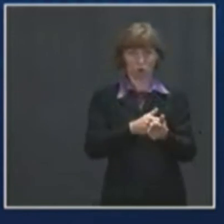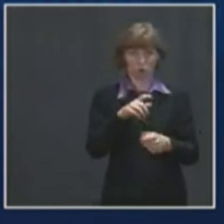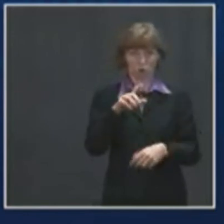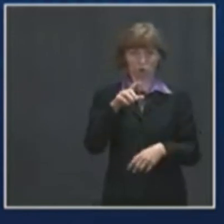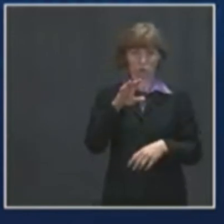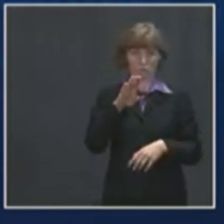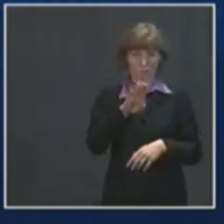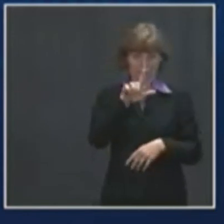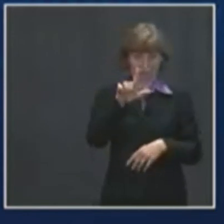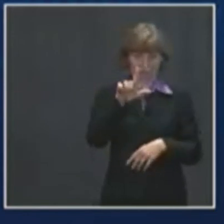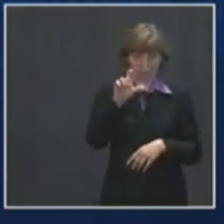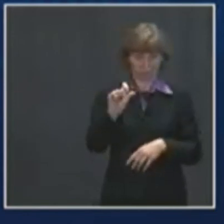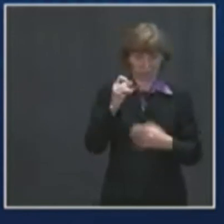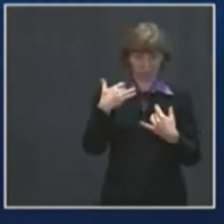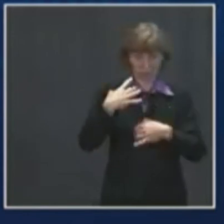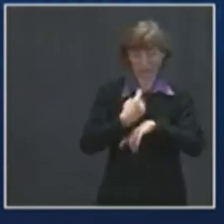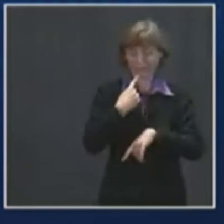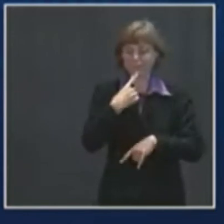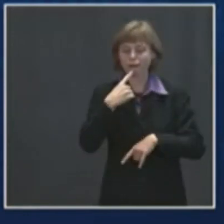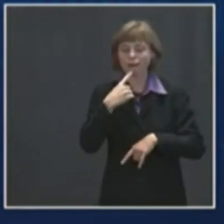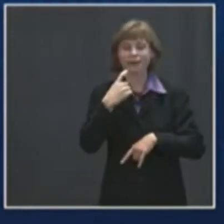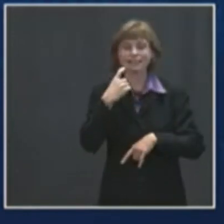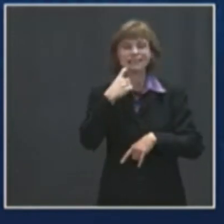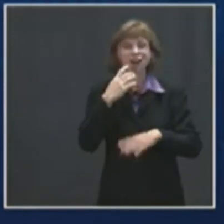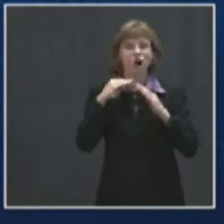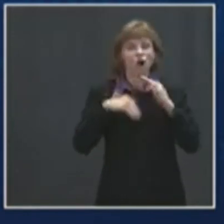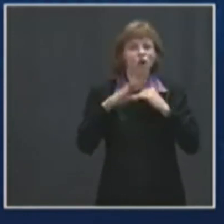just under 15 million people reported they were, quote,